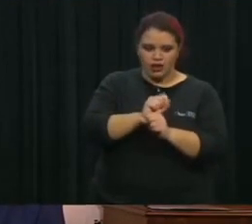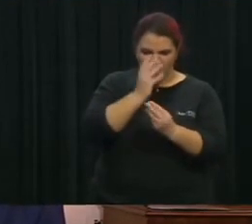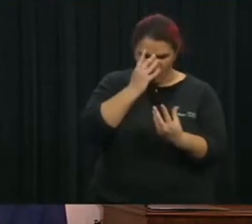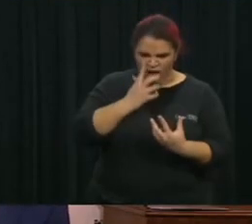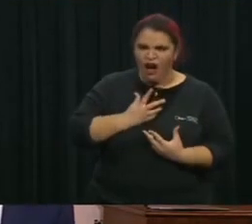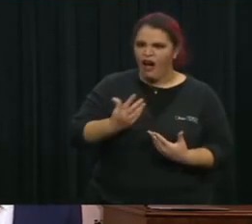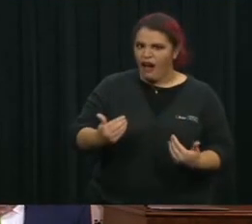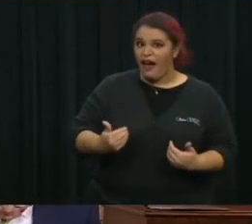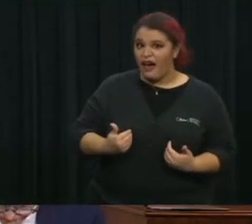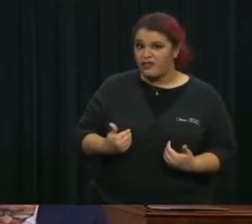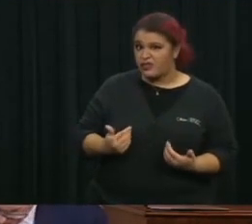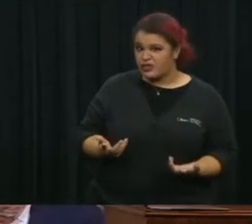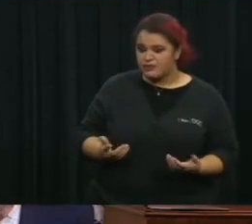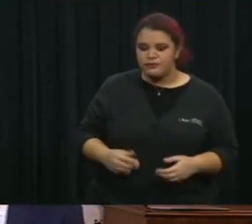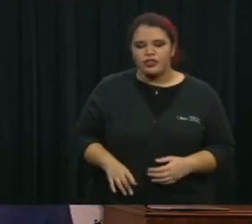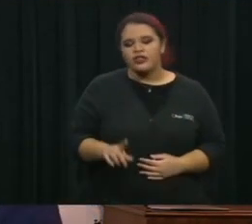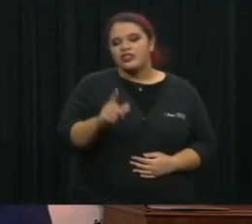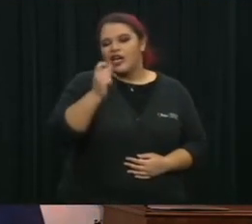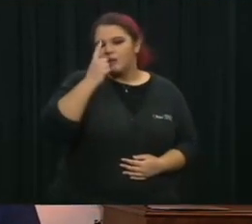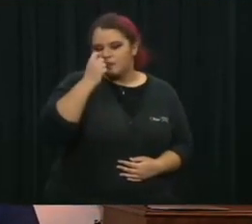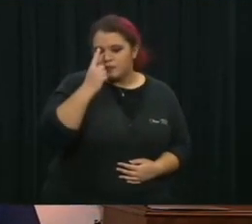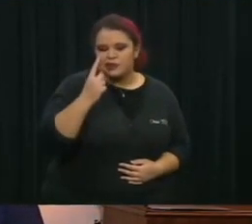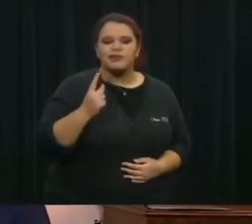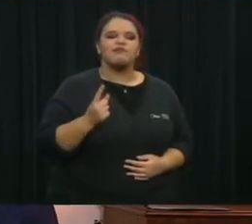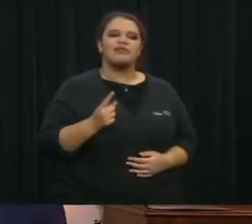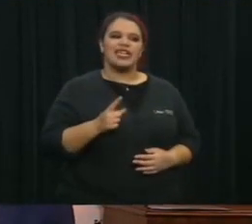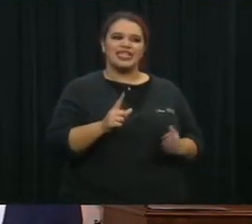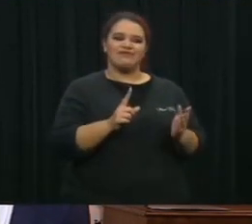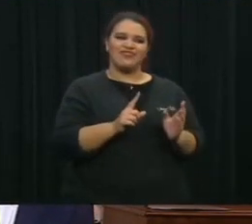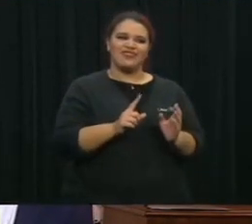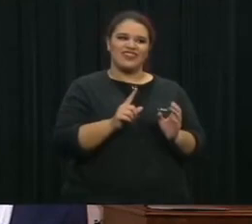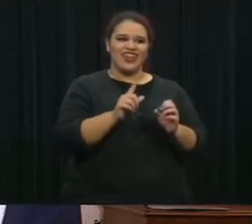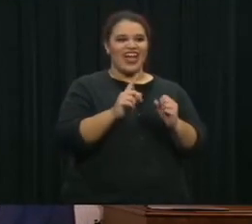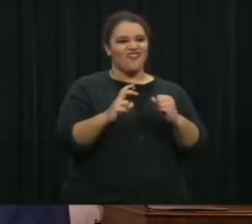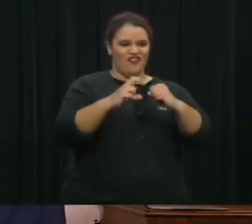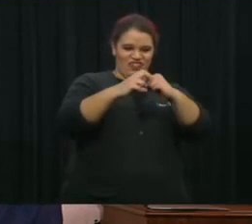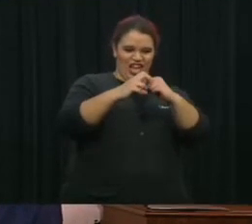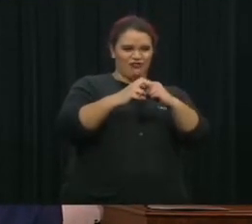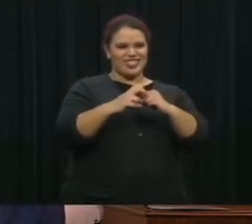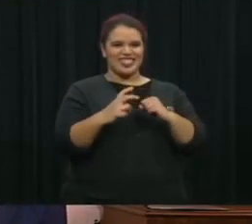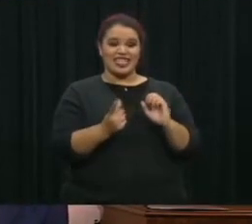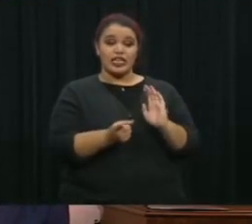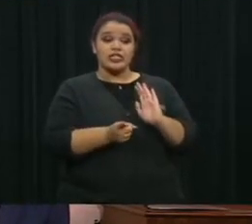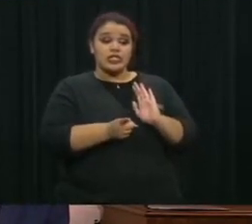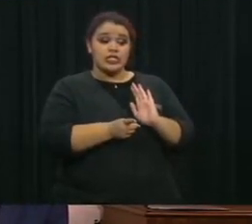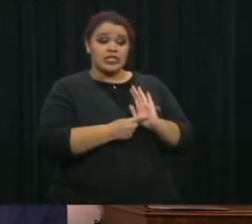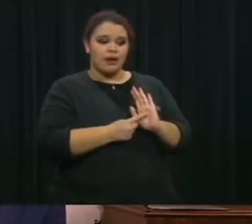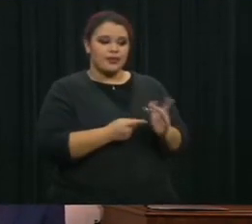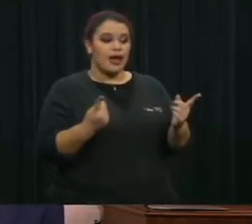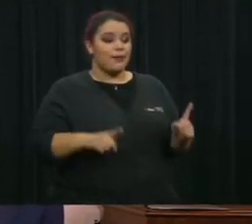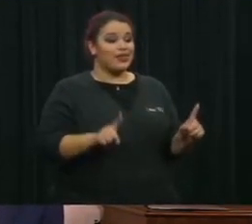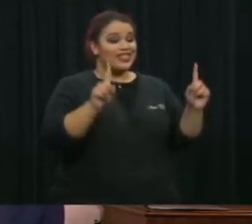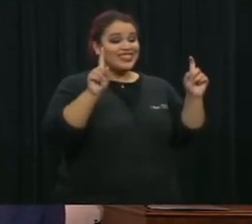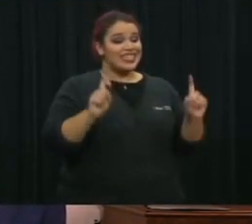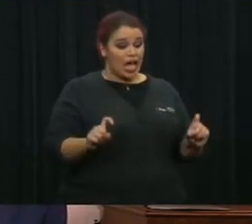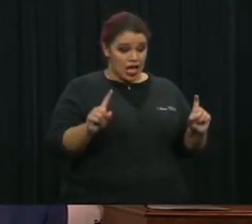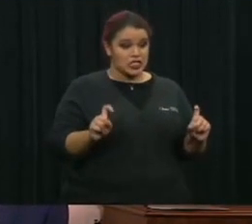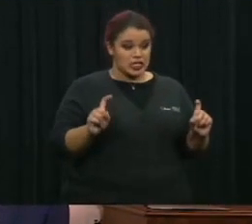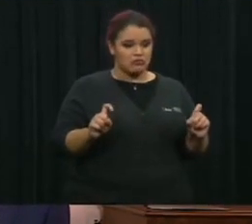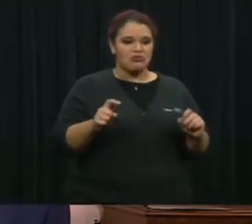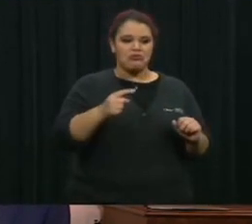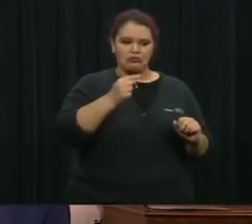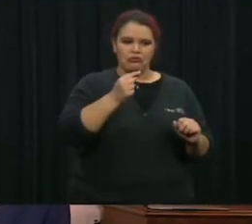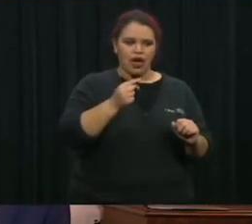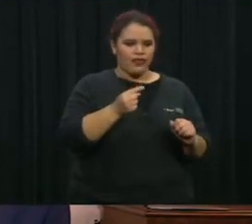And so sometimes really, really early on, we've heard anecdotes of that not showing positive yet. And of course, you